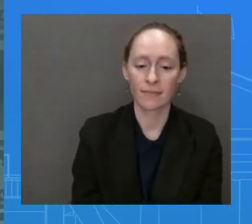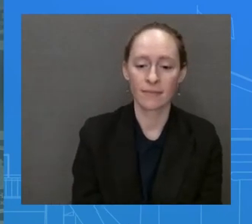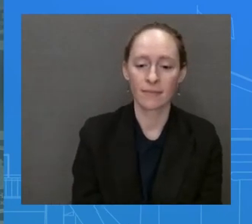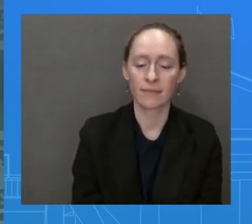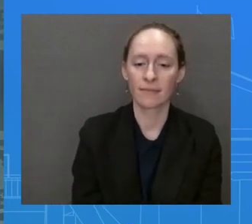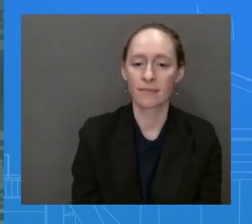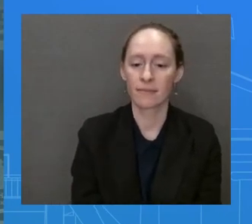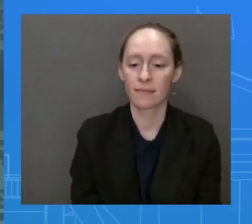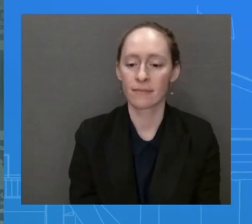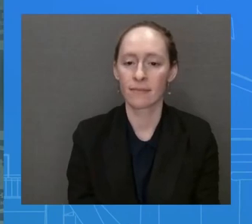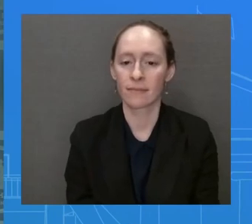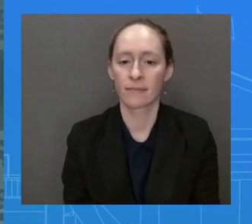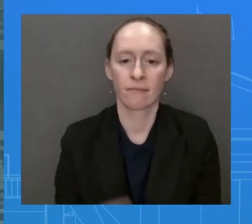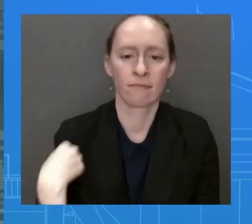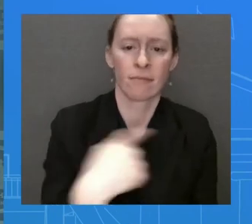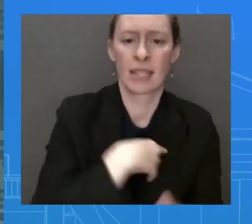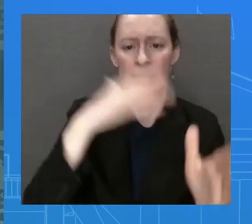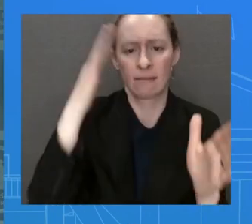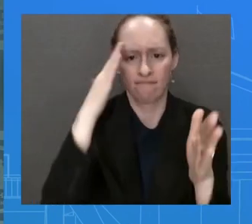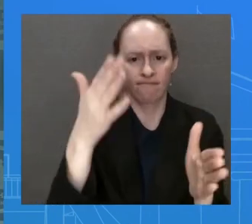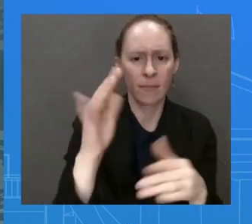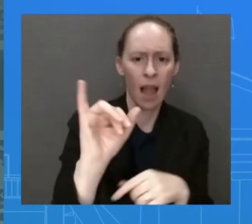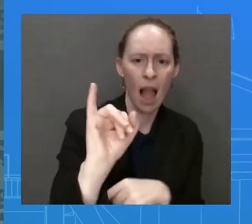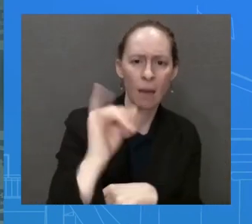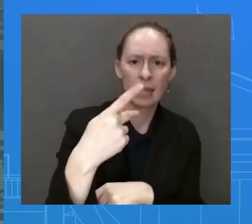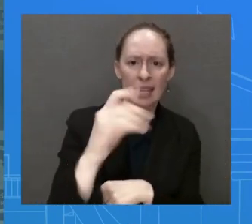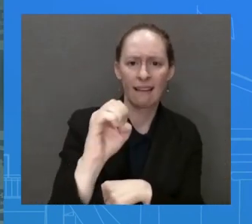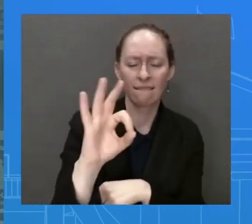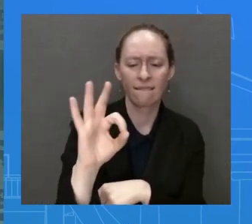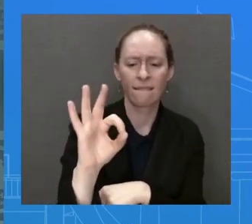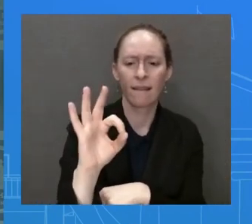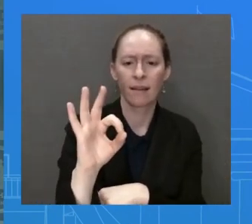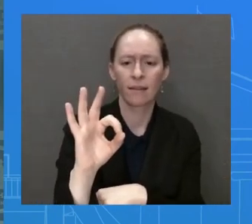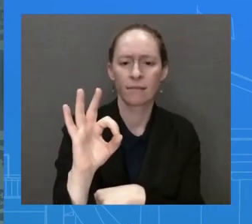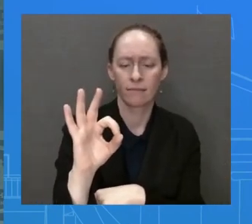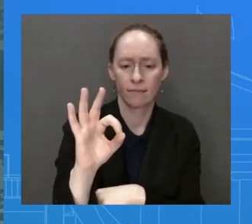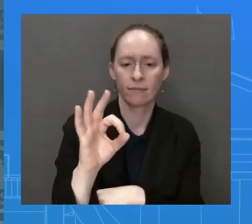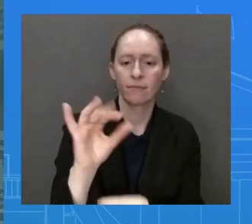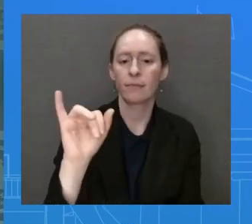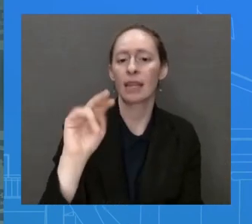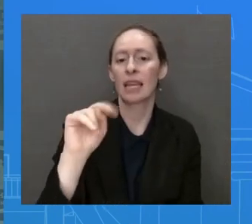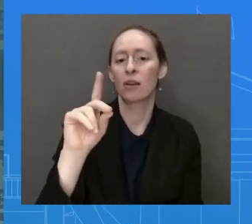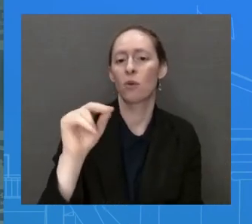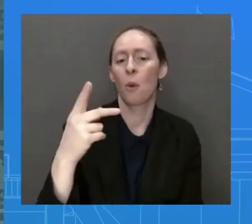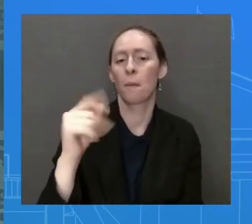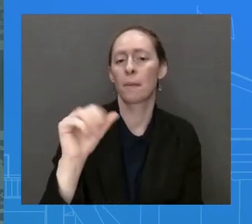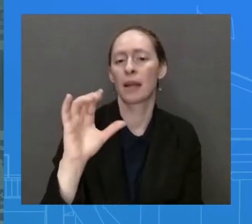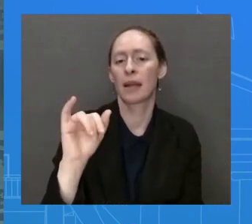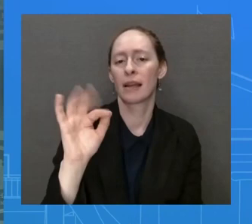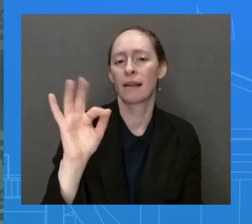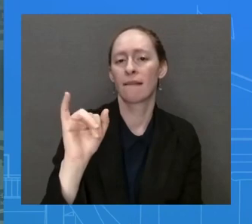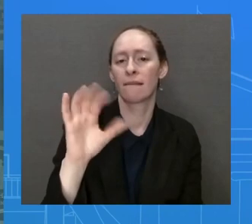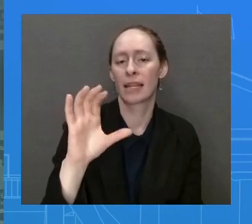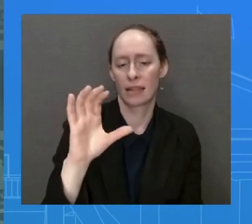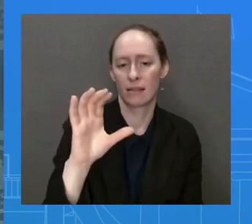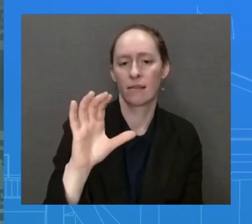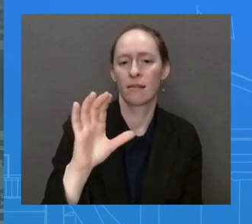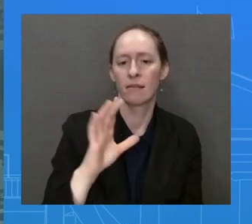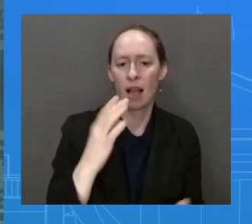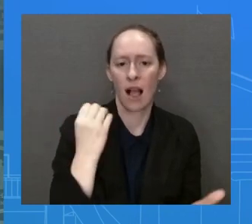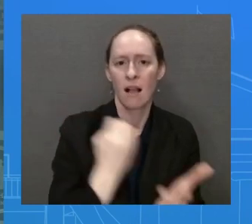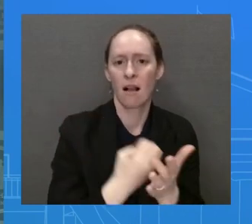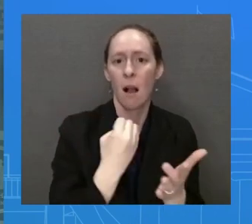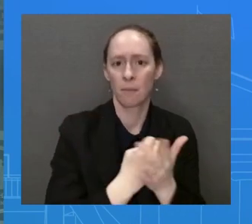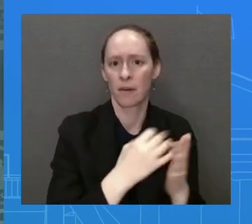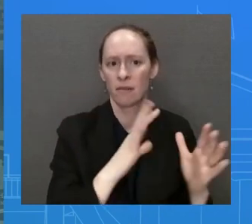the Indo-Pacific Economic Framework. Negotiations and deepening our economic ties with those 13 partners,